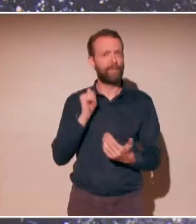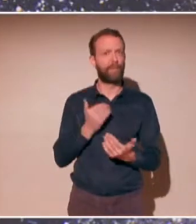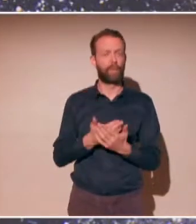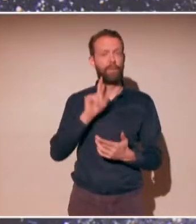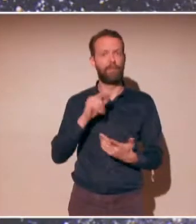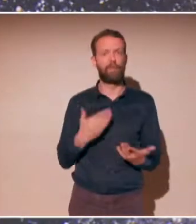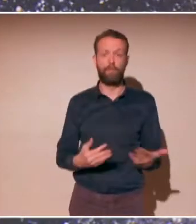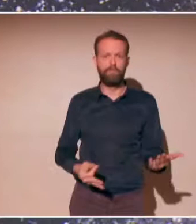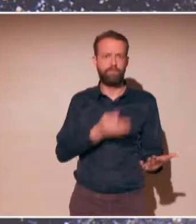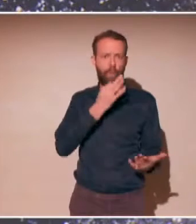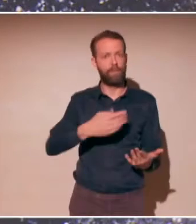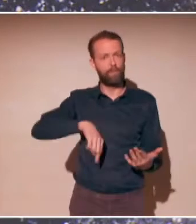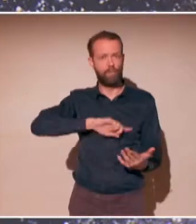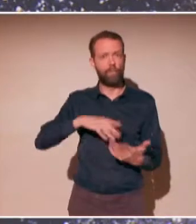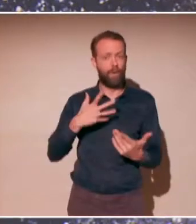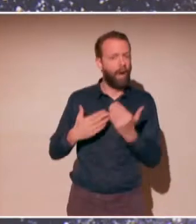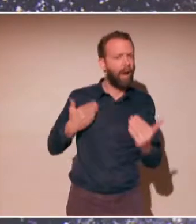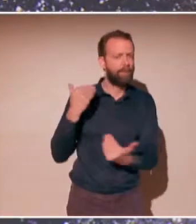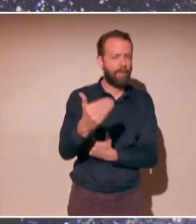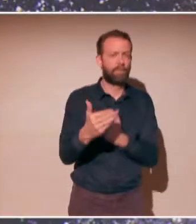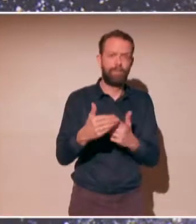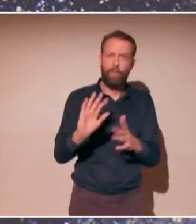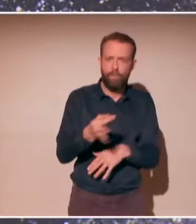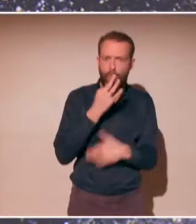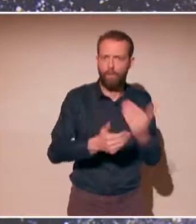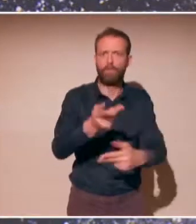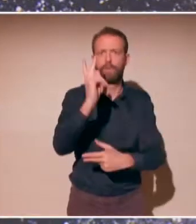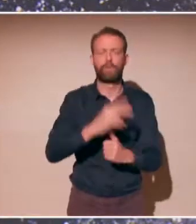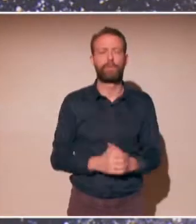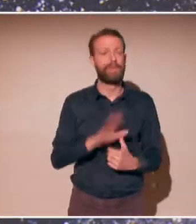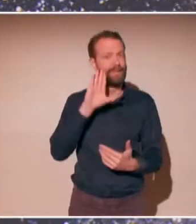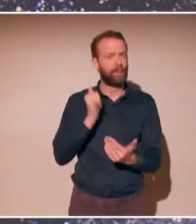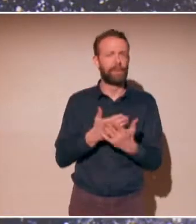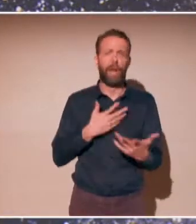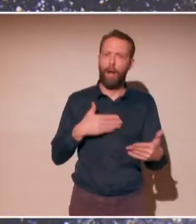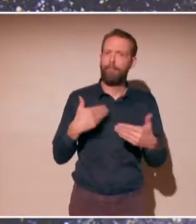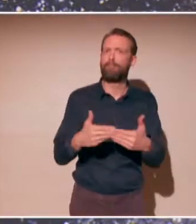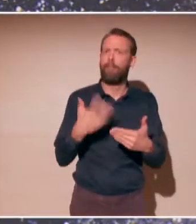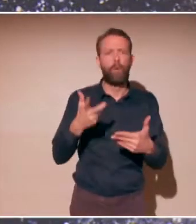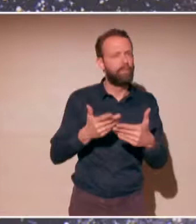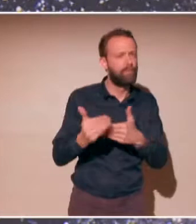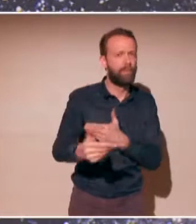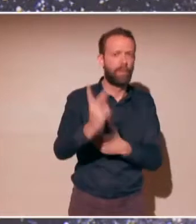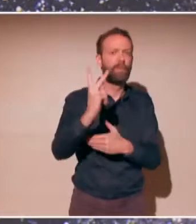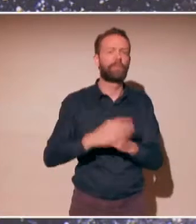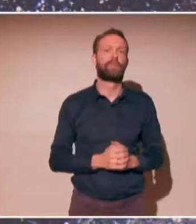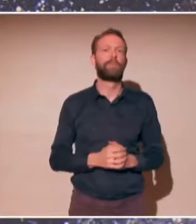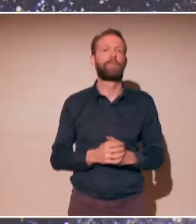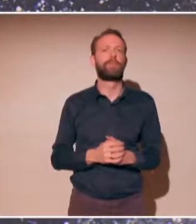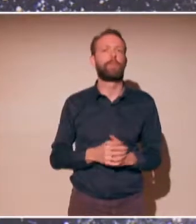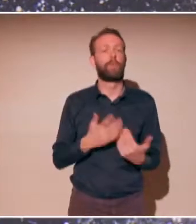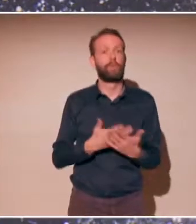on all these areas in an extremely rapid manner. And this is why I feel we should even